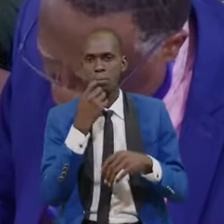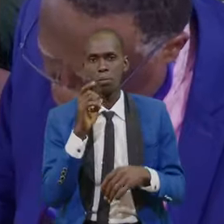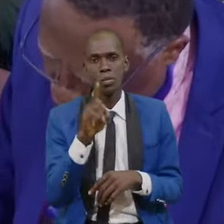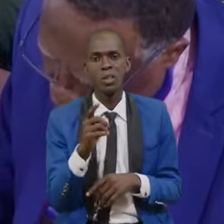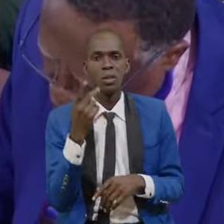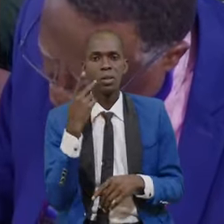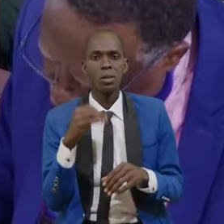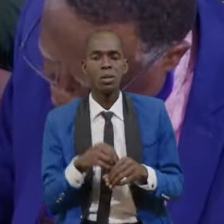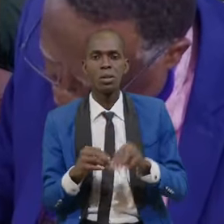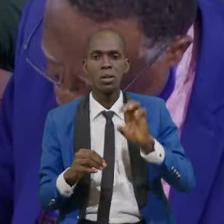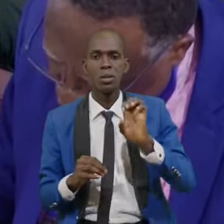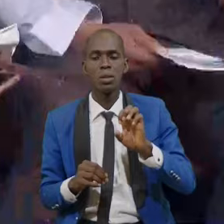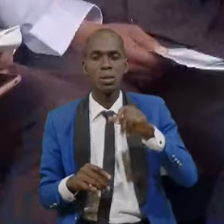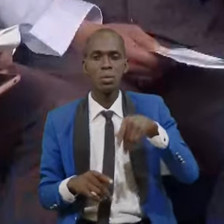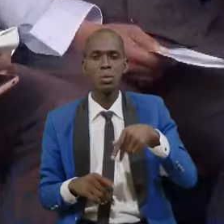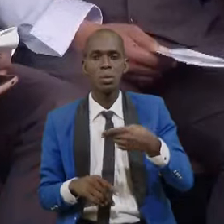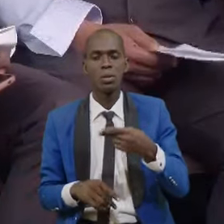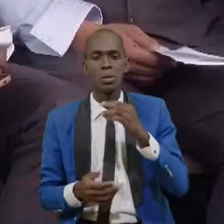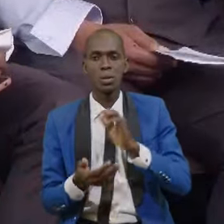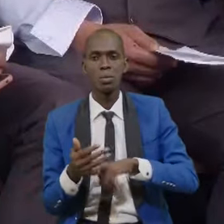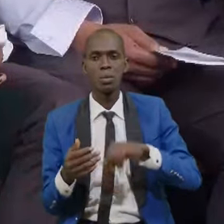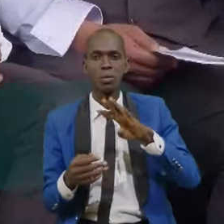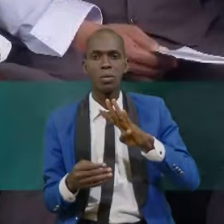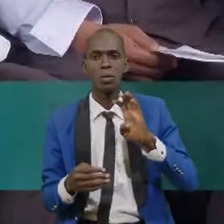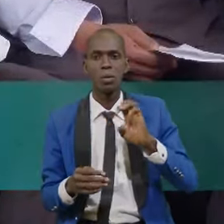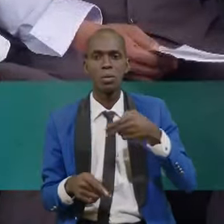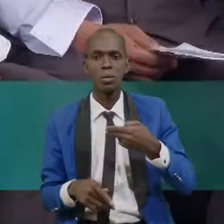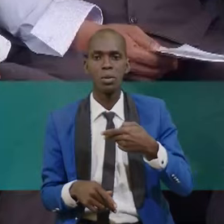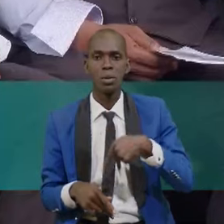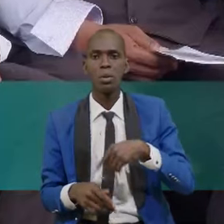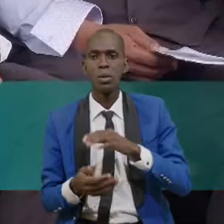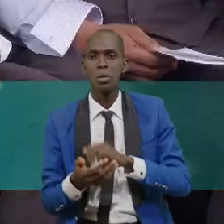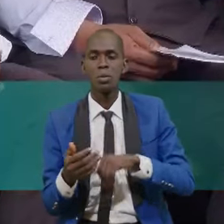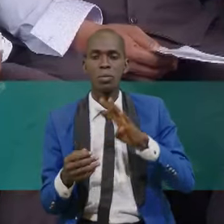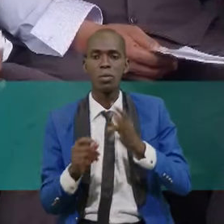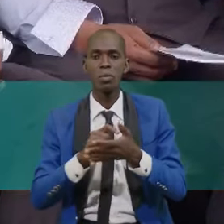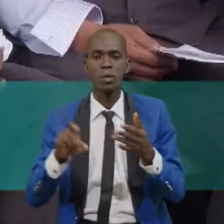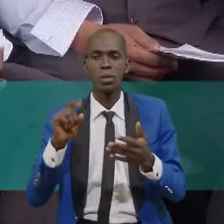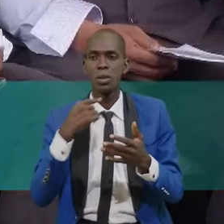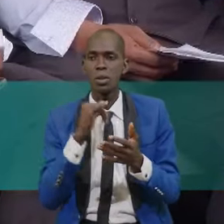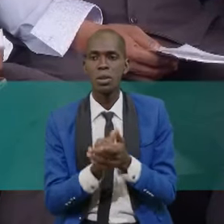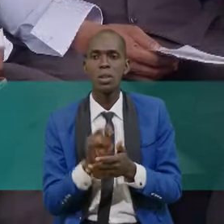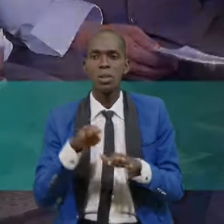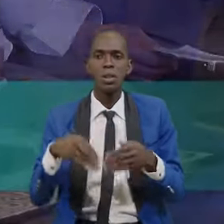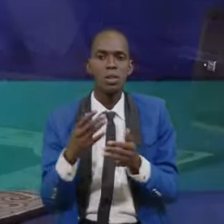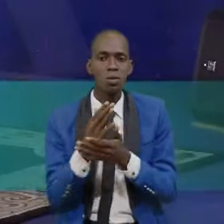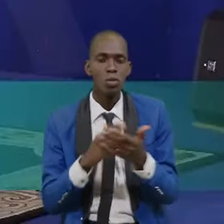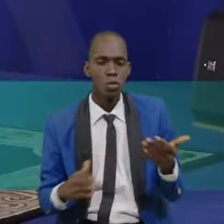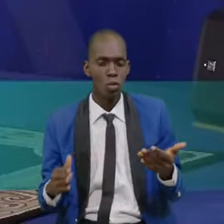I'm reading from verse 11. It says, and he gave some apostles, not